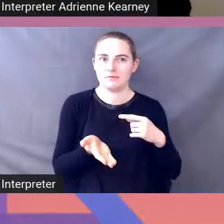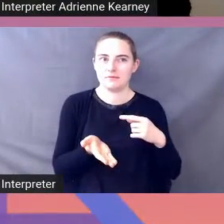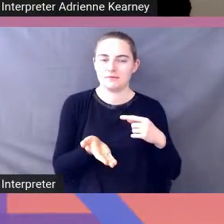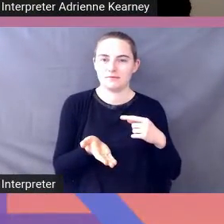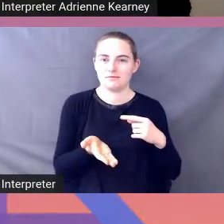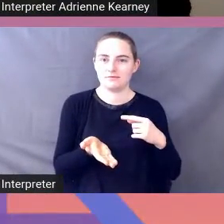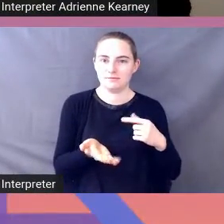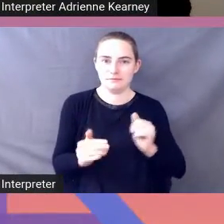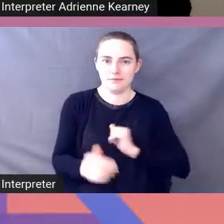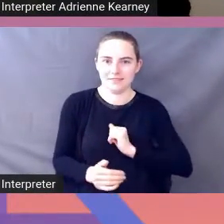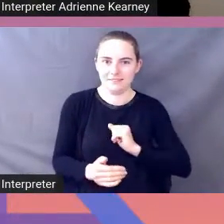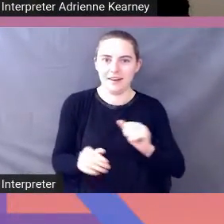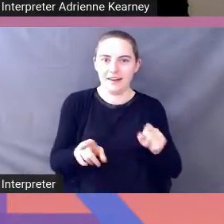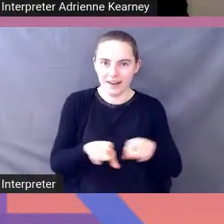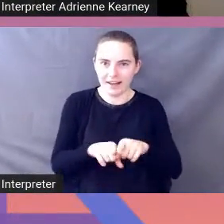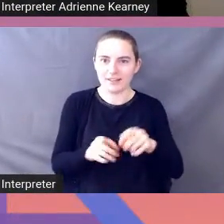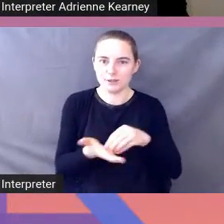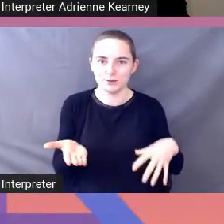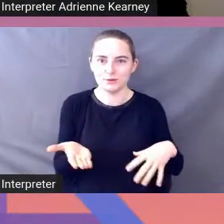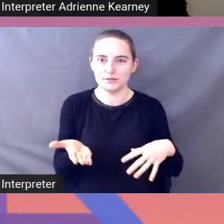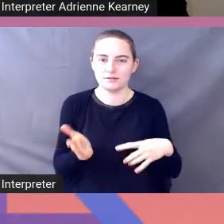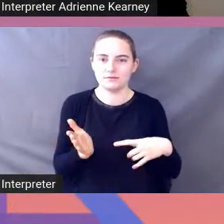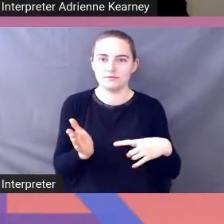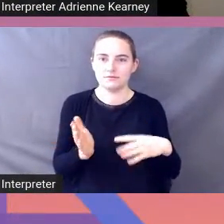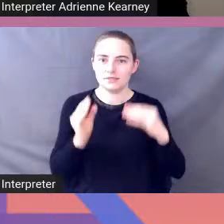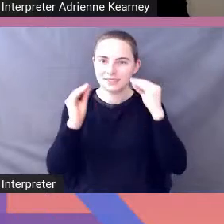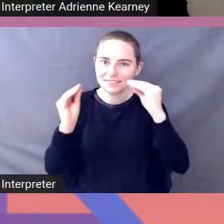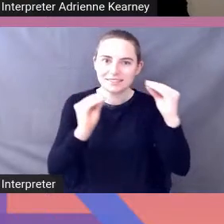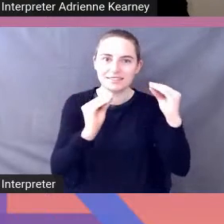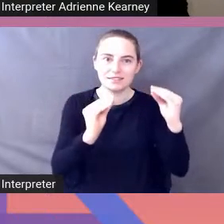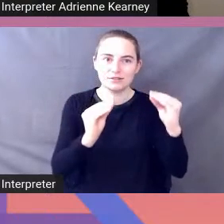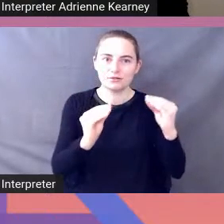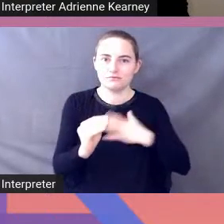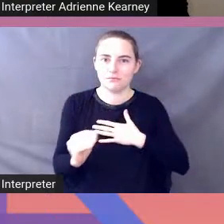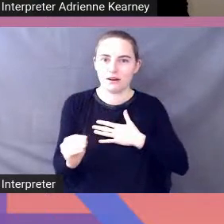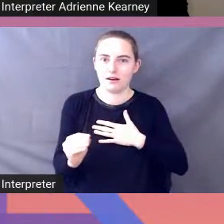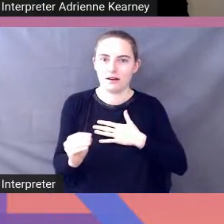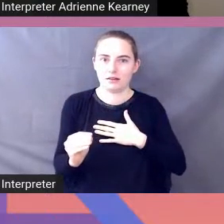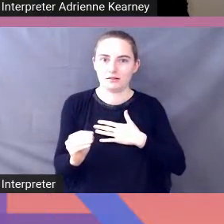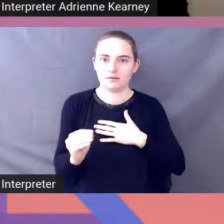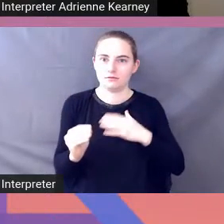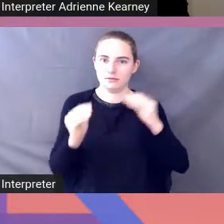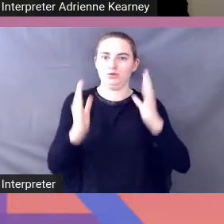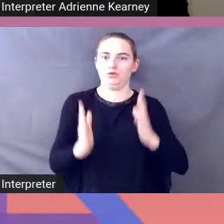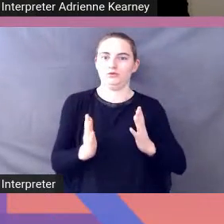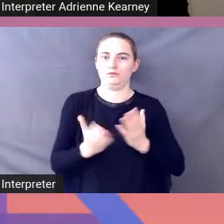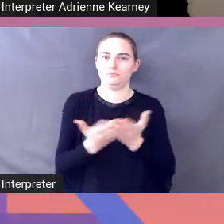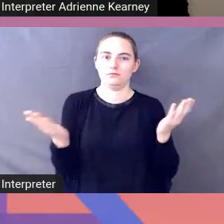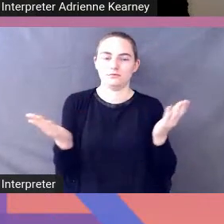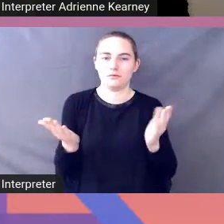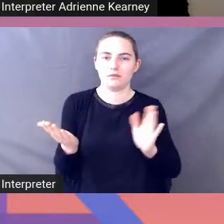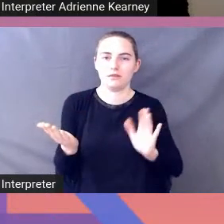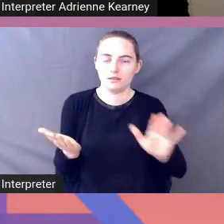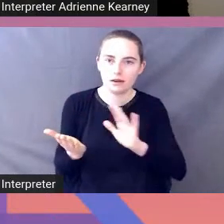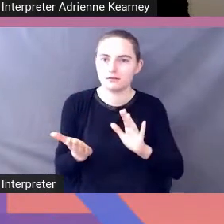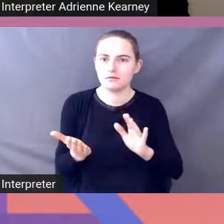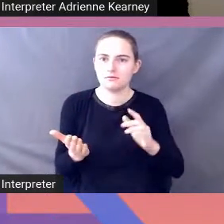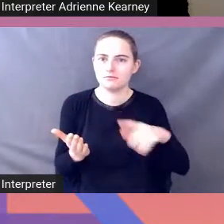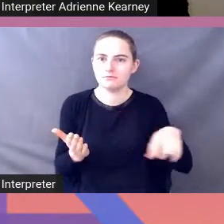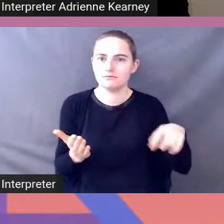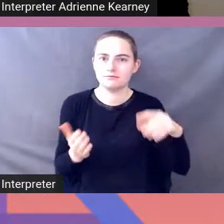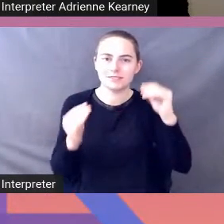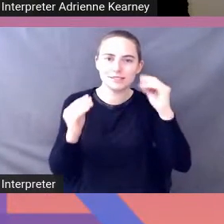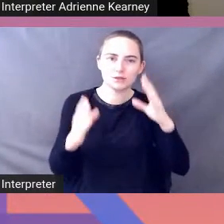class now about Black history, or to give you a list of Black artists that you can talk about during Black History Month, or to give you a list of